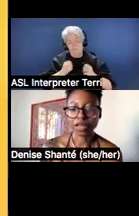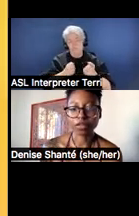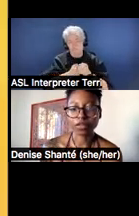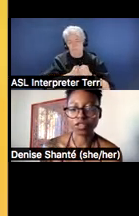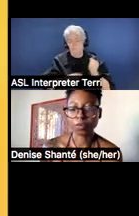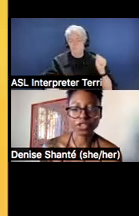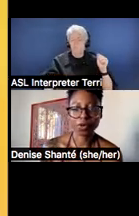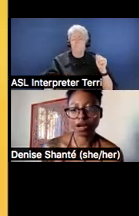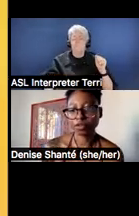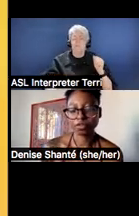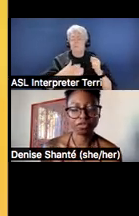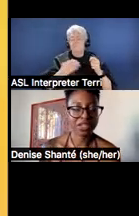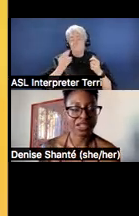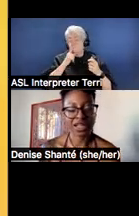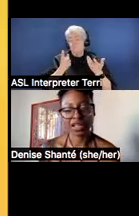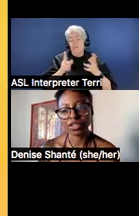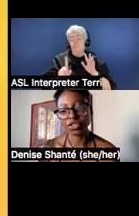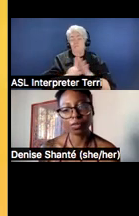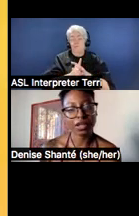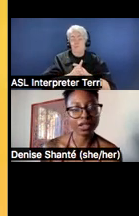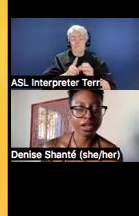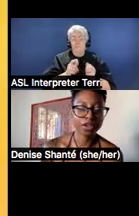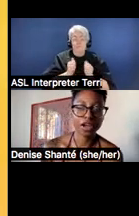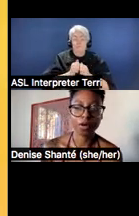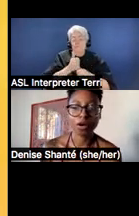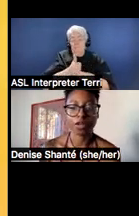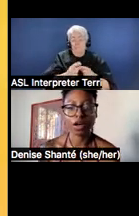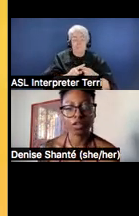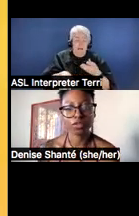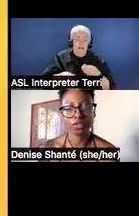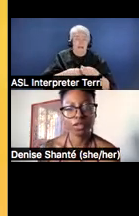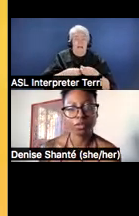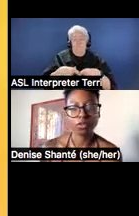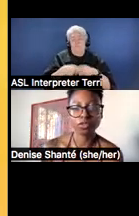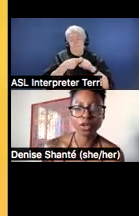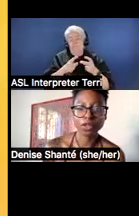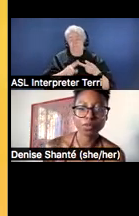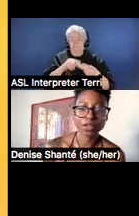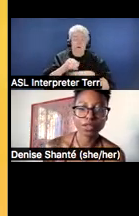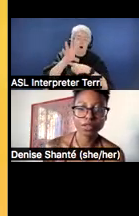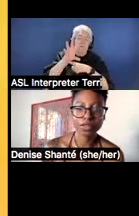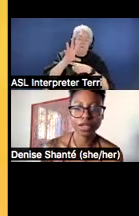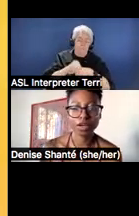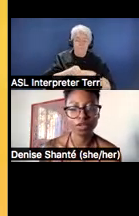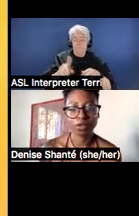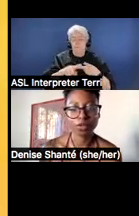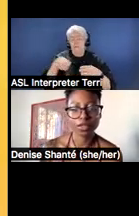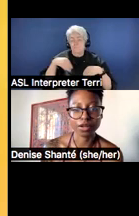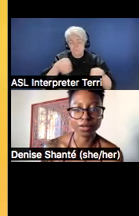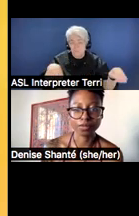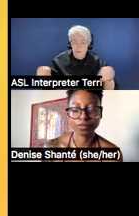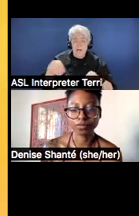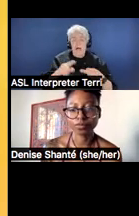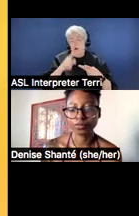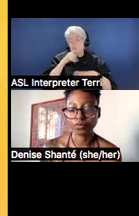And again, show up as you are. Feel free to take additional breaks, have your camera on and off, move around your space, get comfortable, etc.